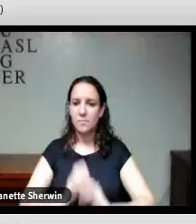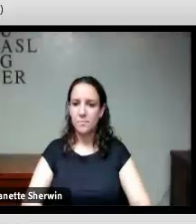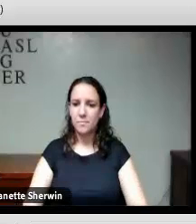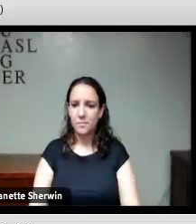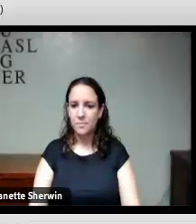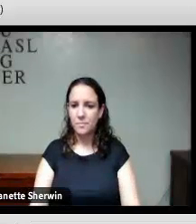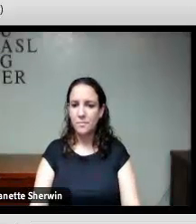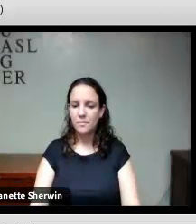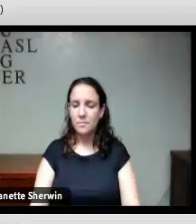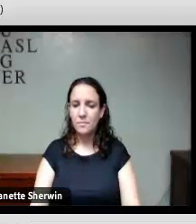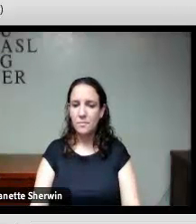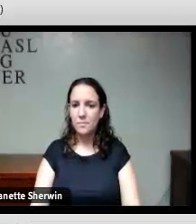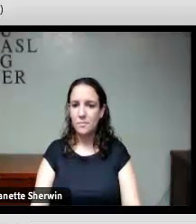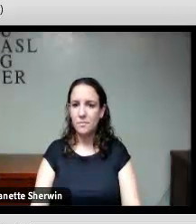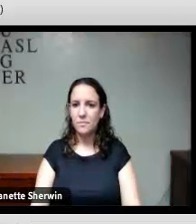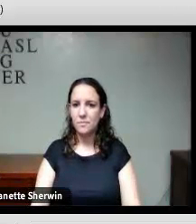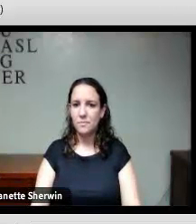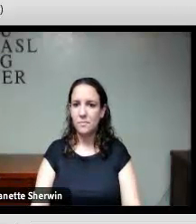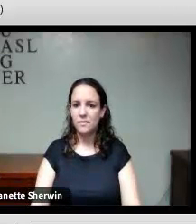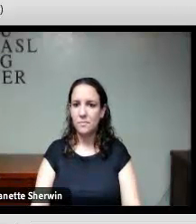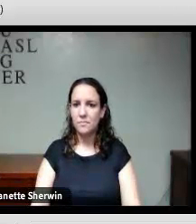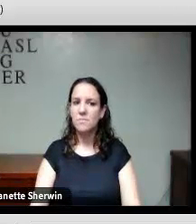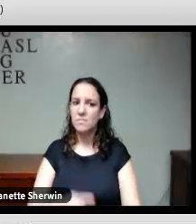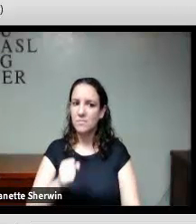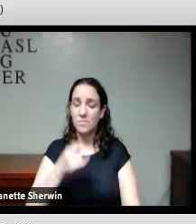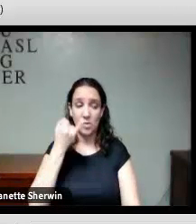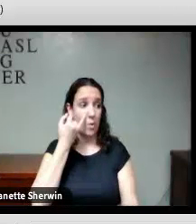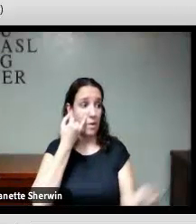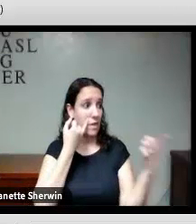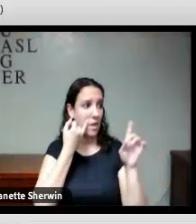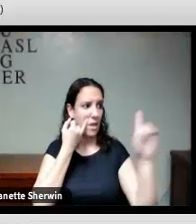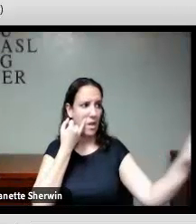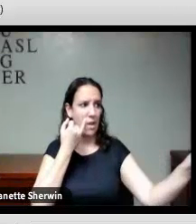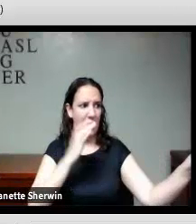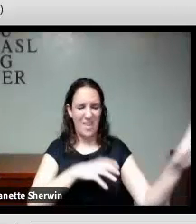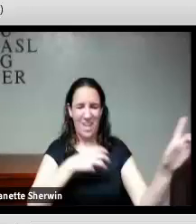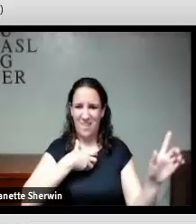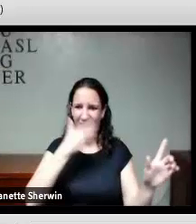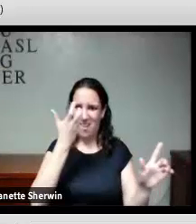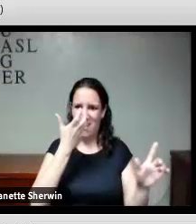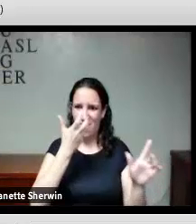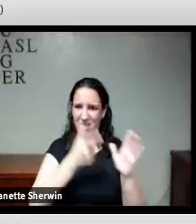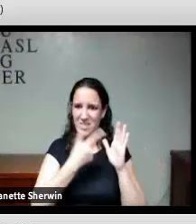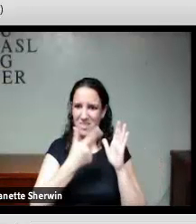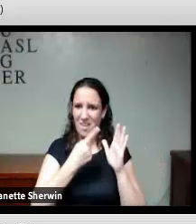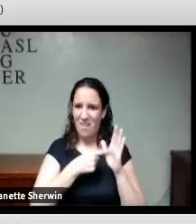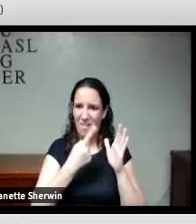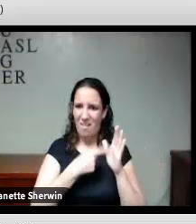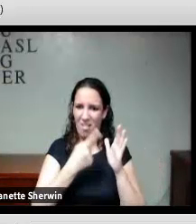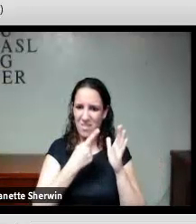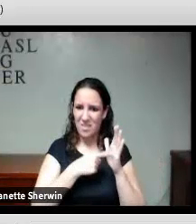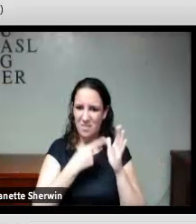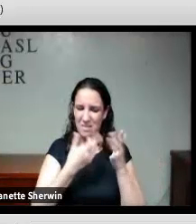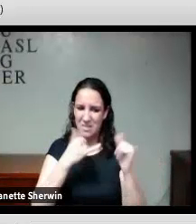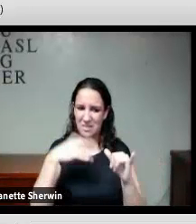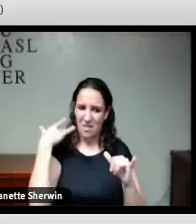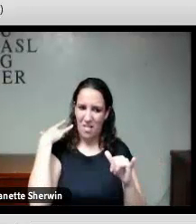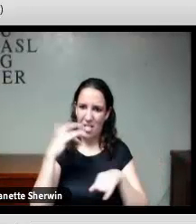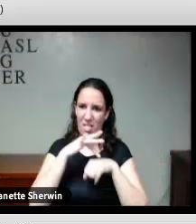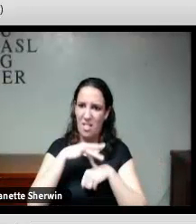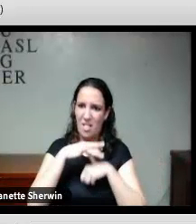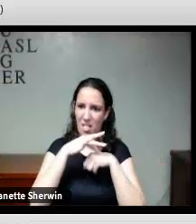way, you continue to carry that anger and frustration, don't you? So I'm just going to lean across the proverbial desk to you today and say, how's